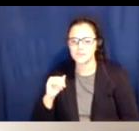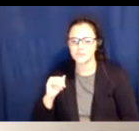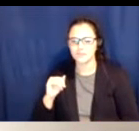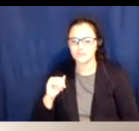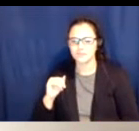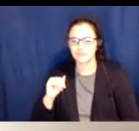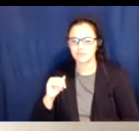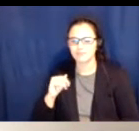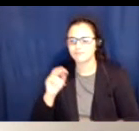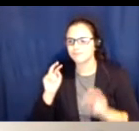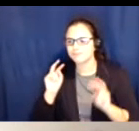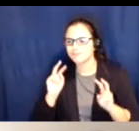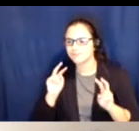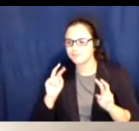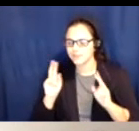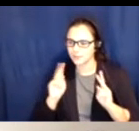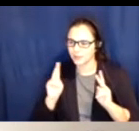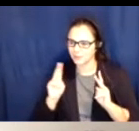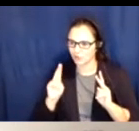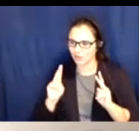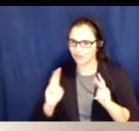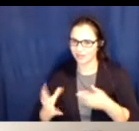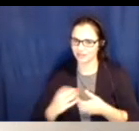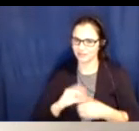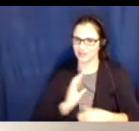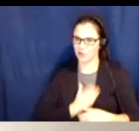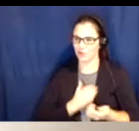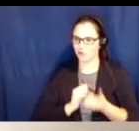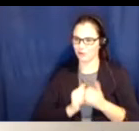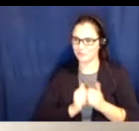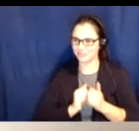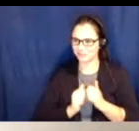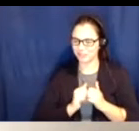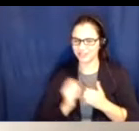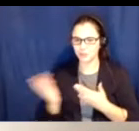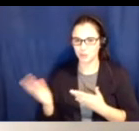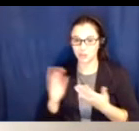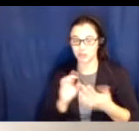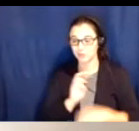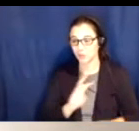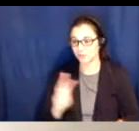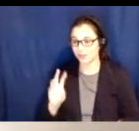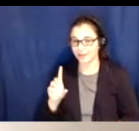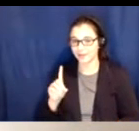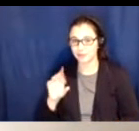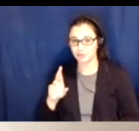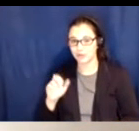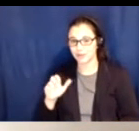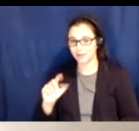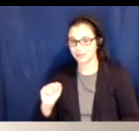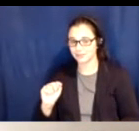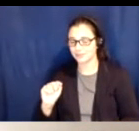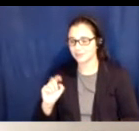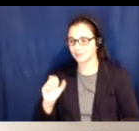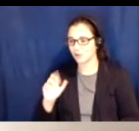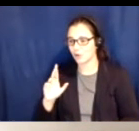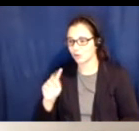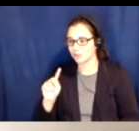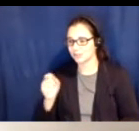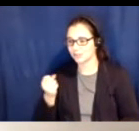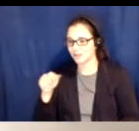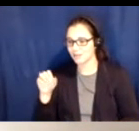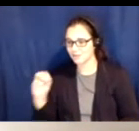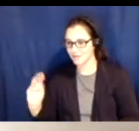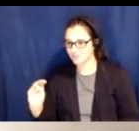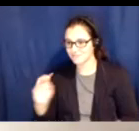I'm looking forward to people entering our competition. So here's the webpage, dracutarts.com, and you can just go to,